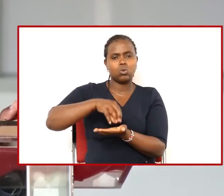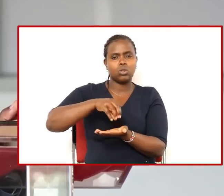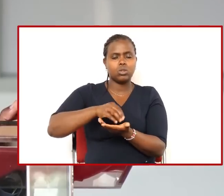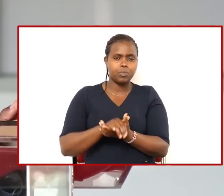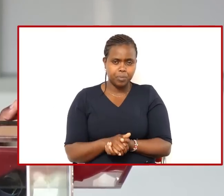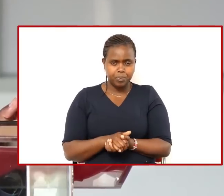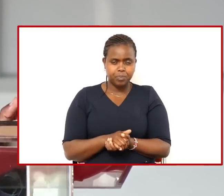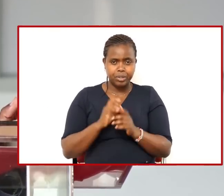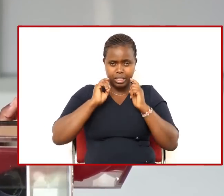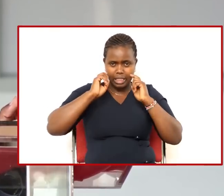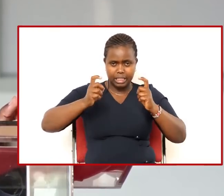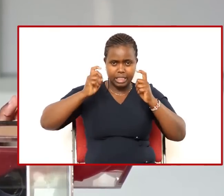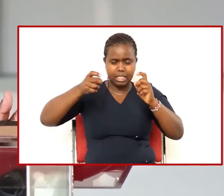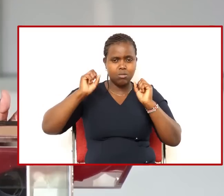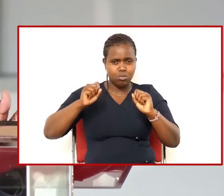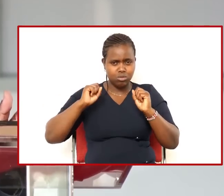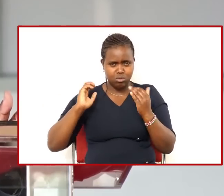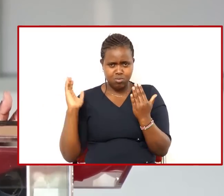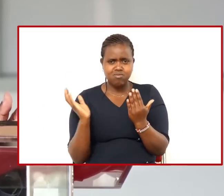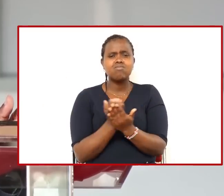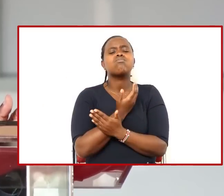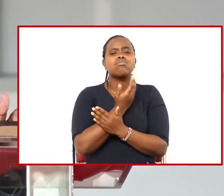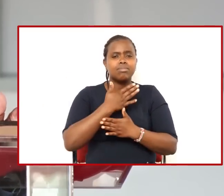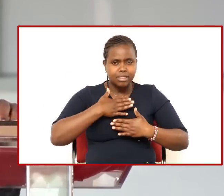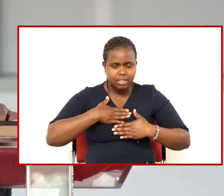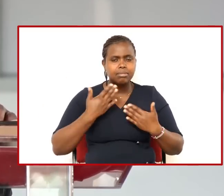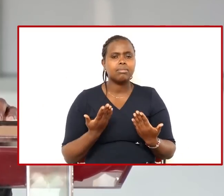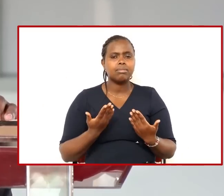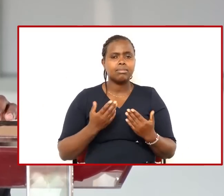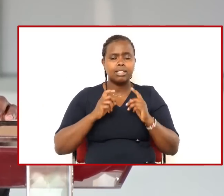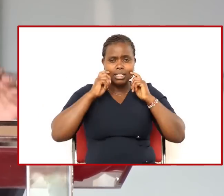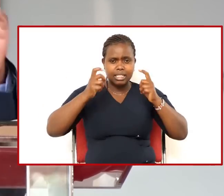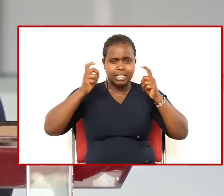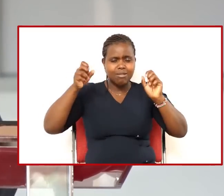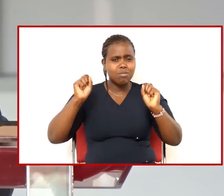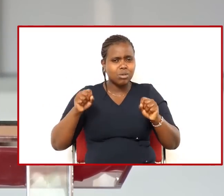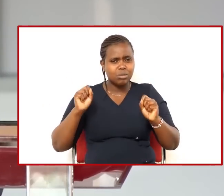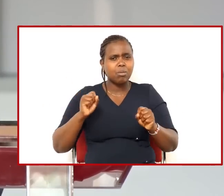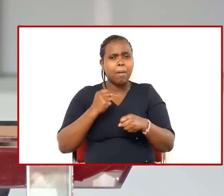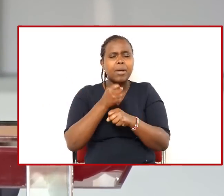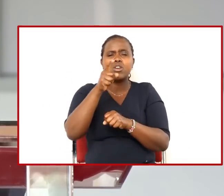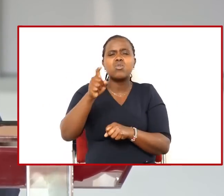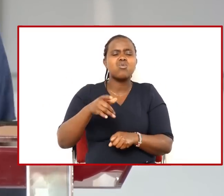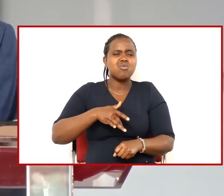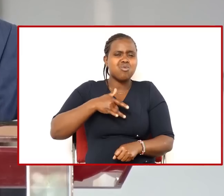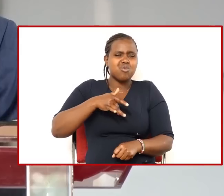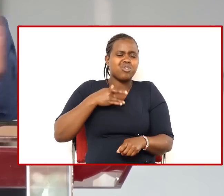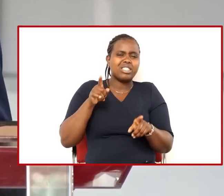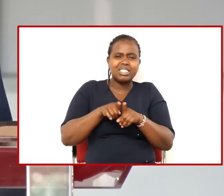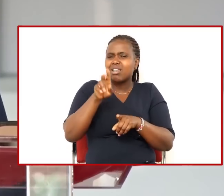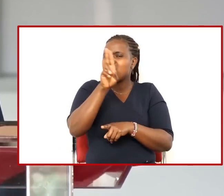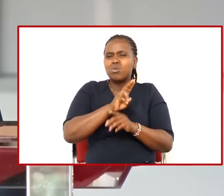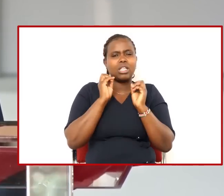situation. Sin can take away your dignity. Sin can make you feel as if you